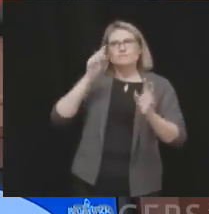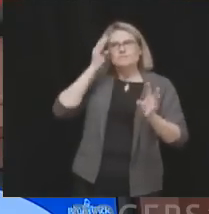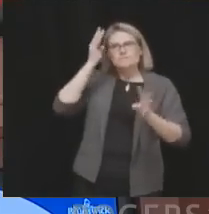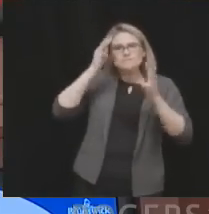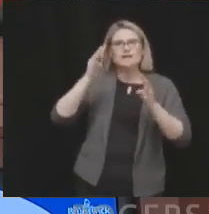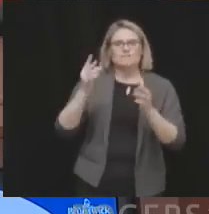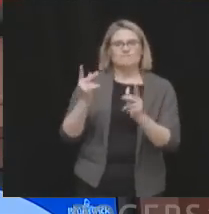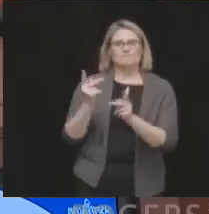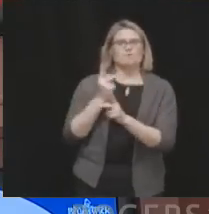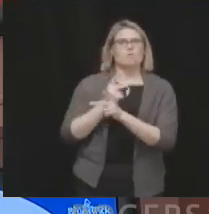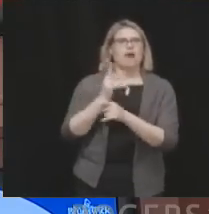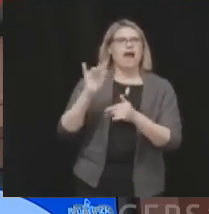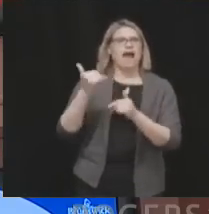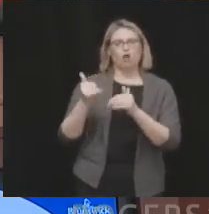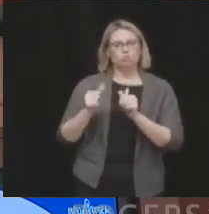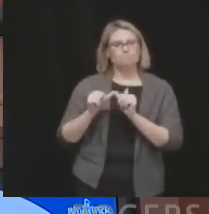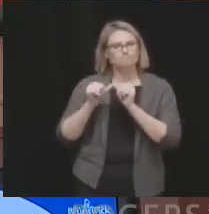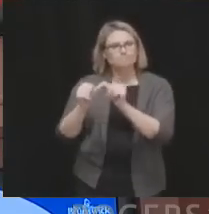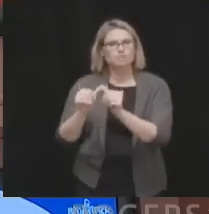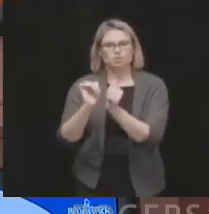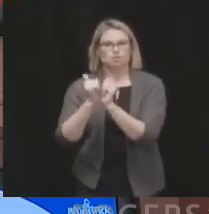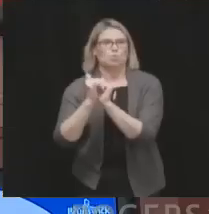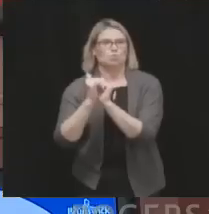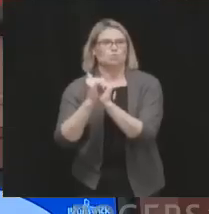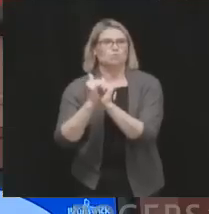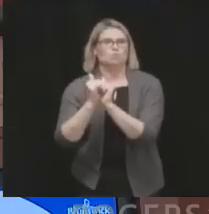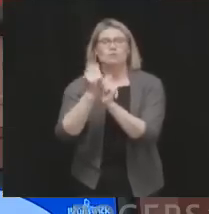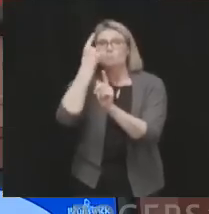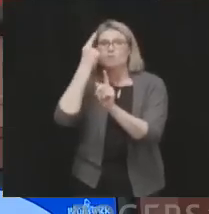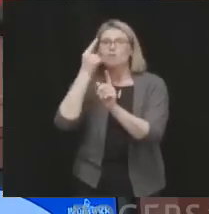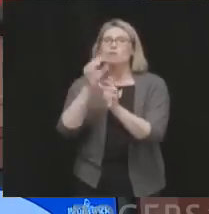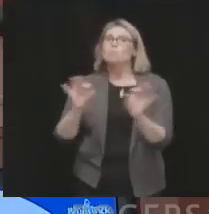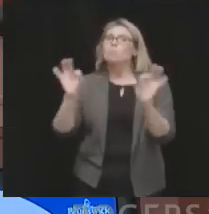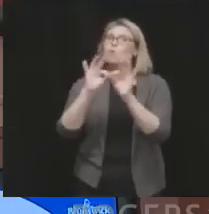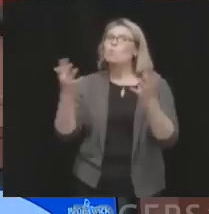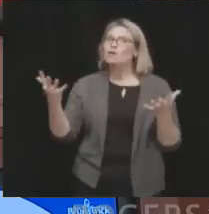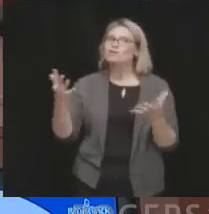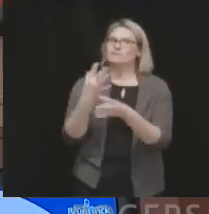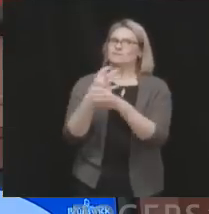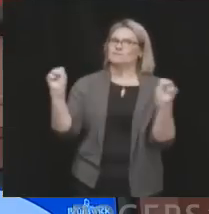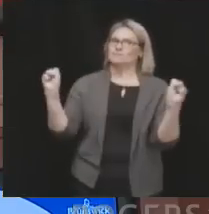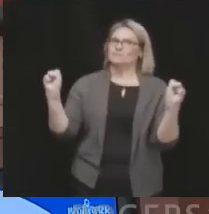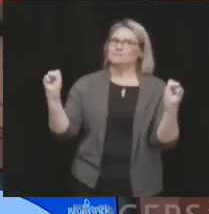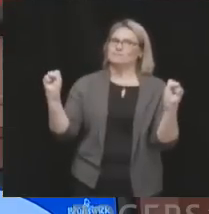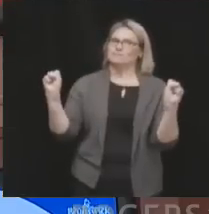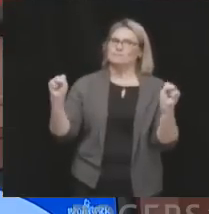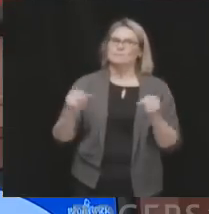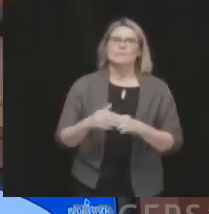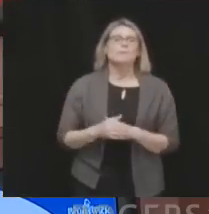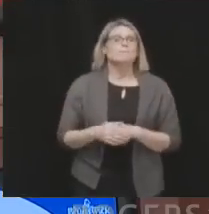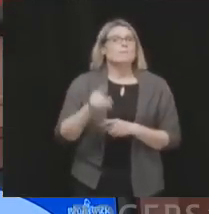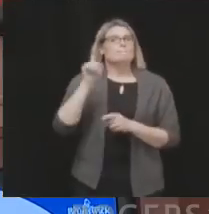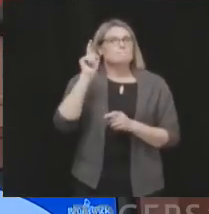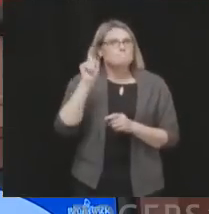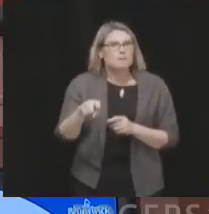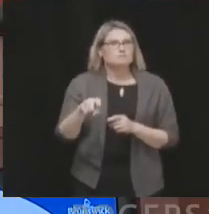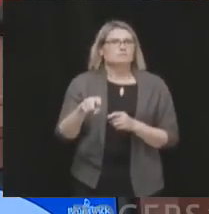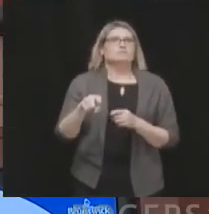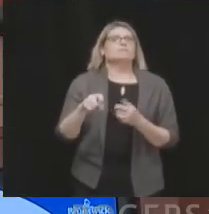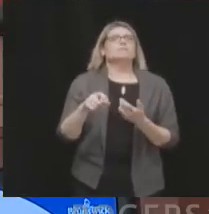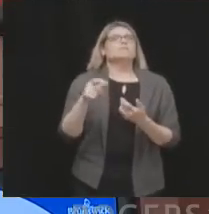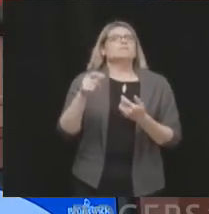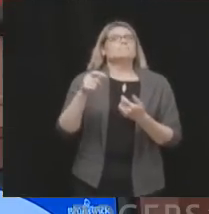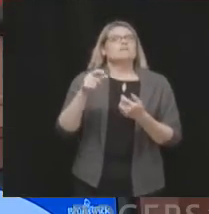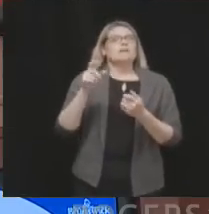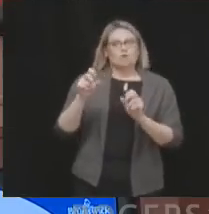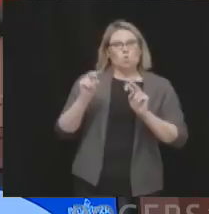It's like being chased into your house by a rabid bear, you know, and you got to leave to get food, you got to leave to get